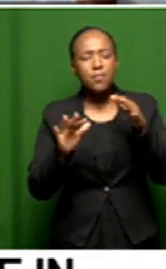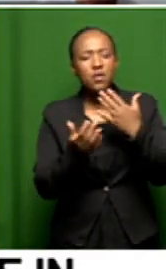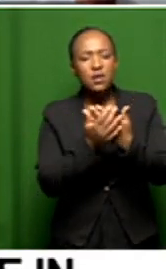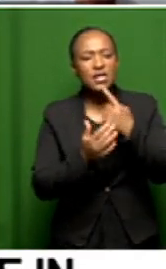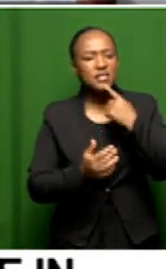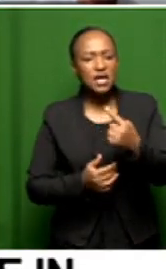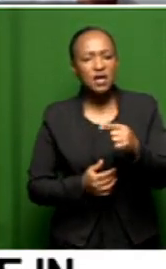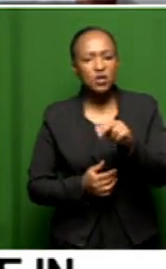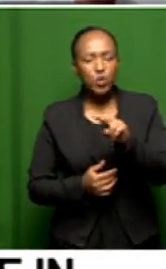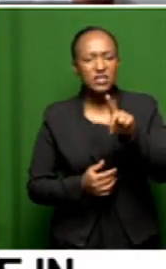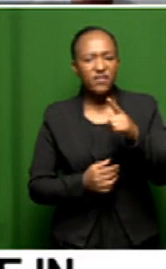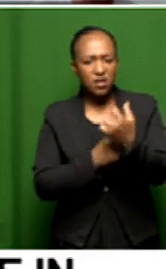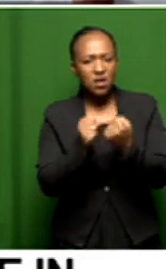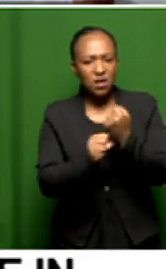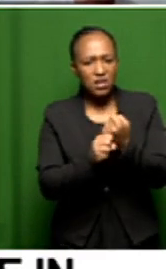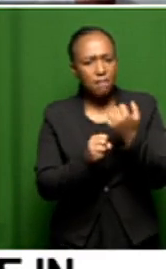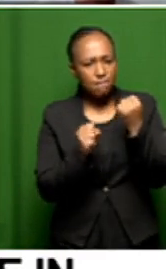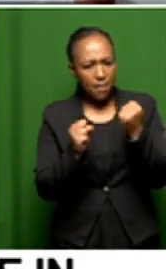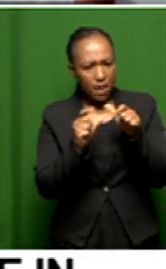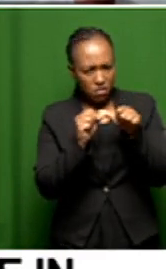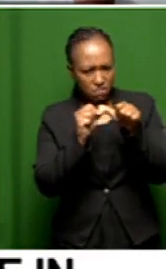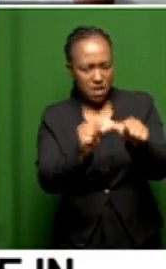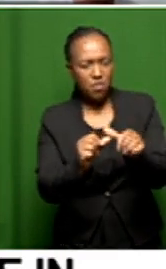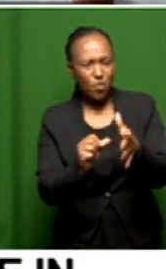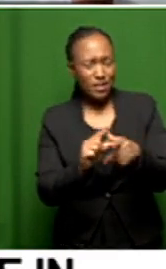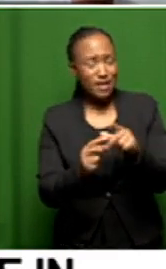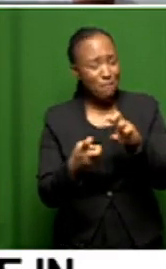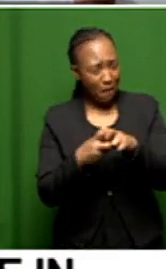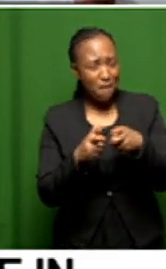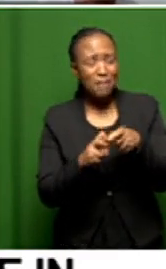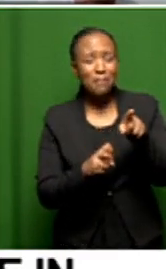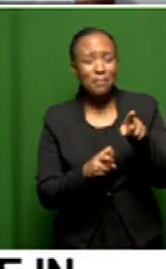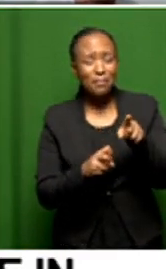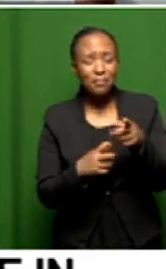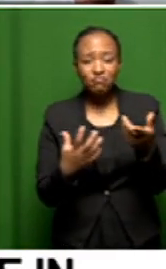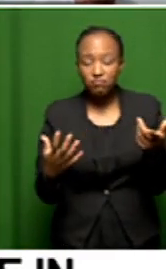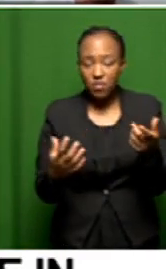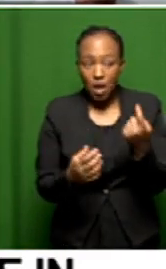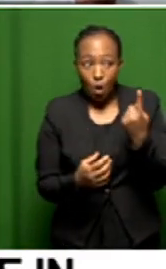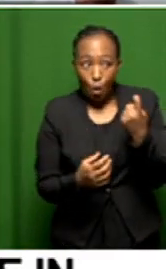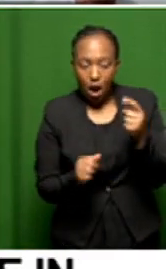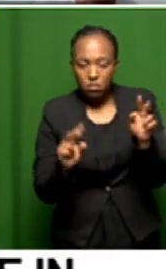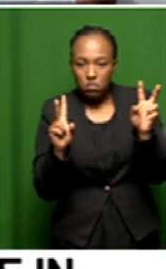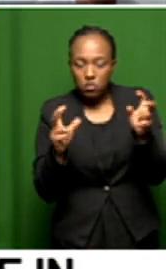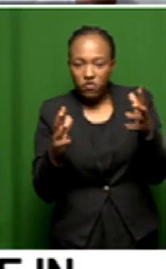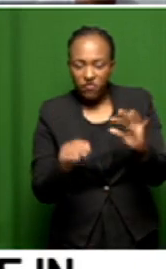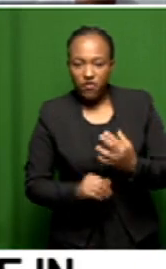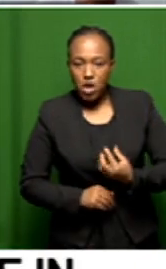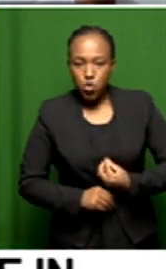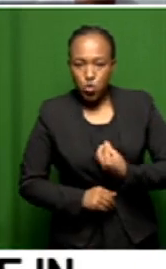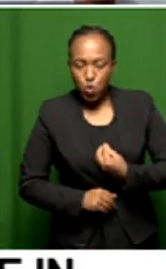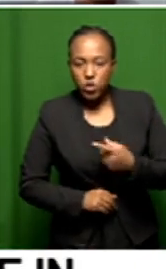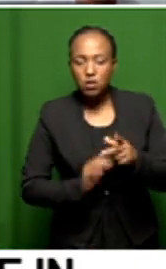the past 27 years and we're still going to do this. It's really problematic at this point. But I mean, one of the issues about youth apathy has